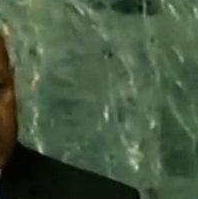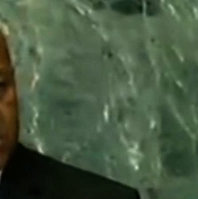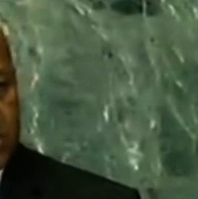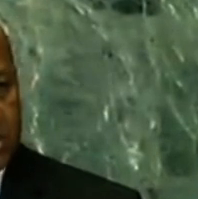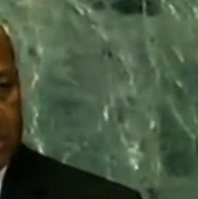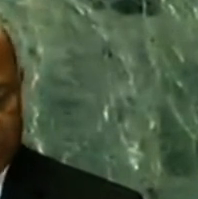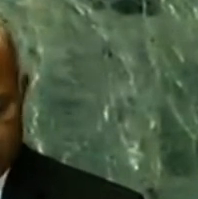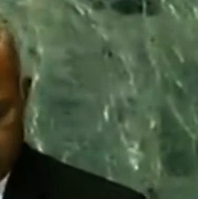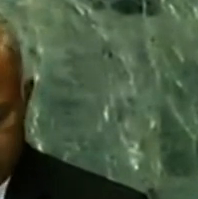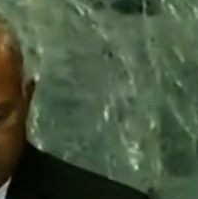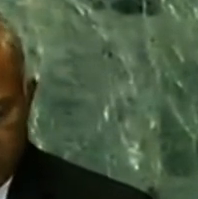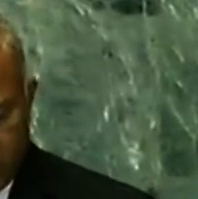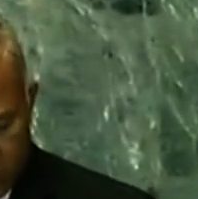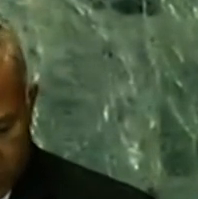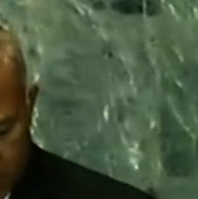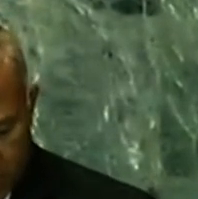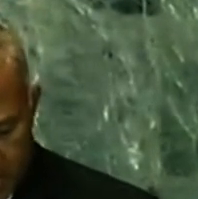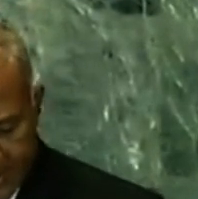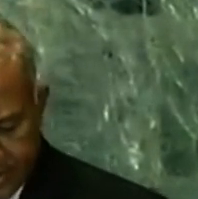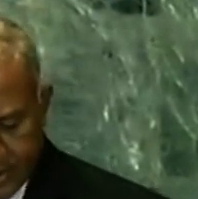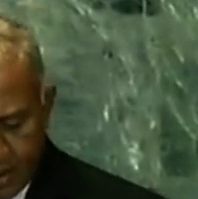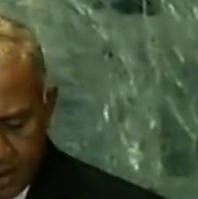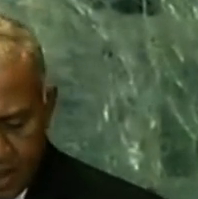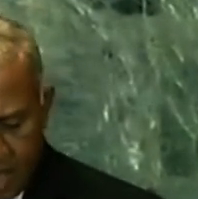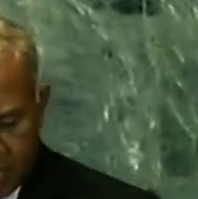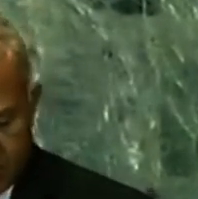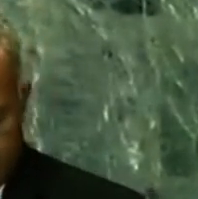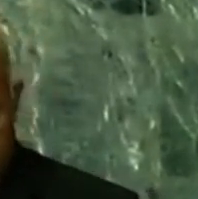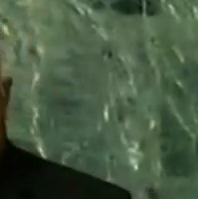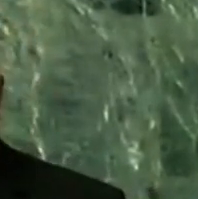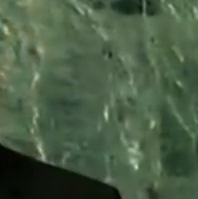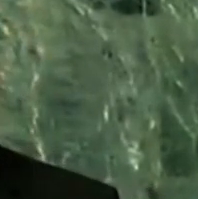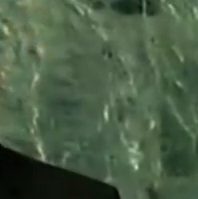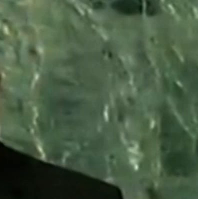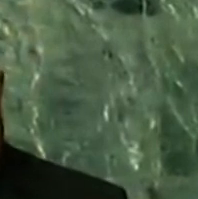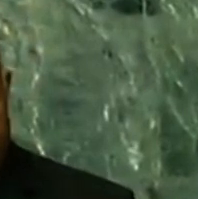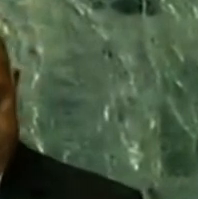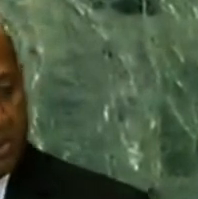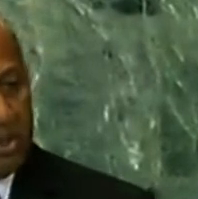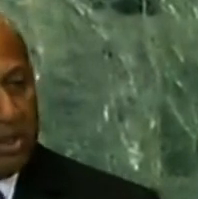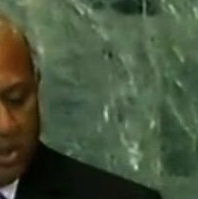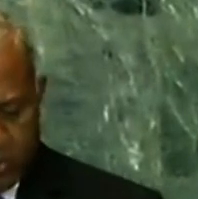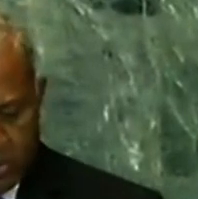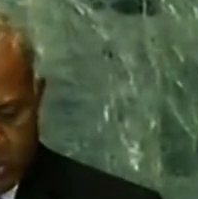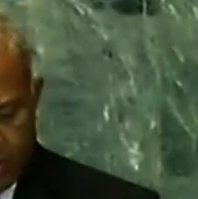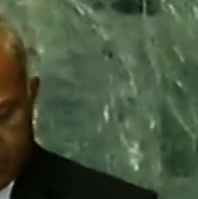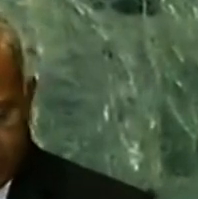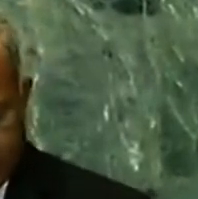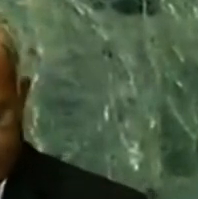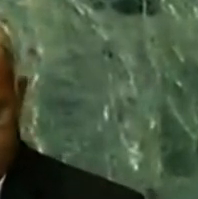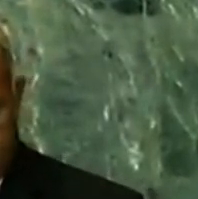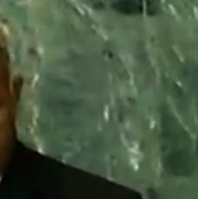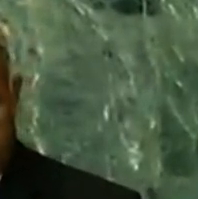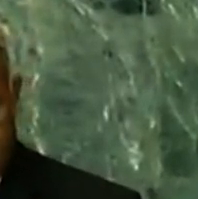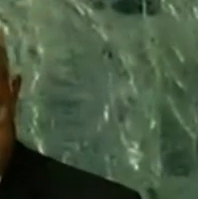of the new constitution. We also recognize our national responsibility at all times to ensure that